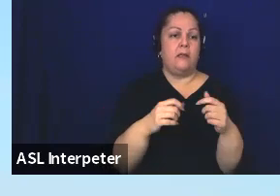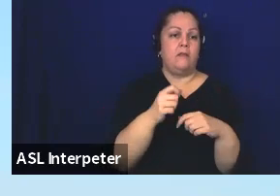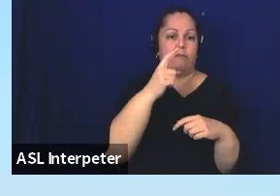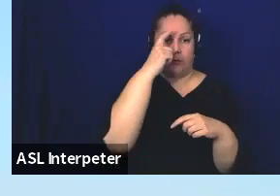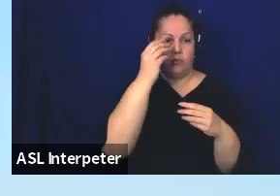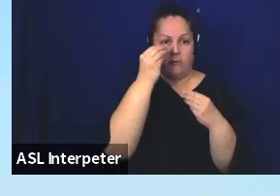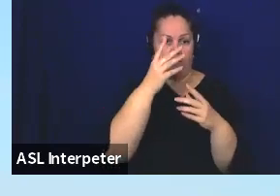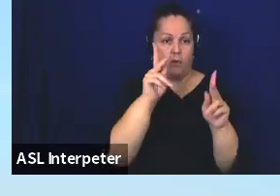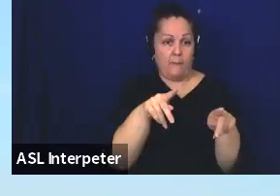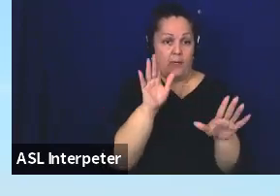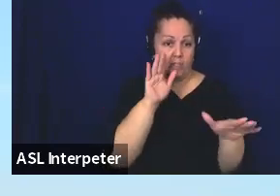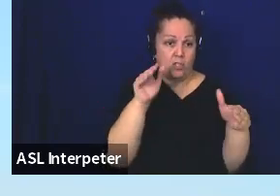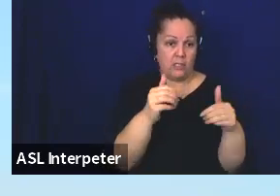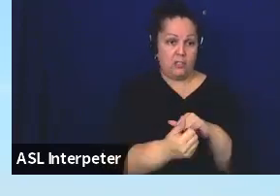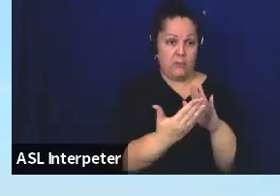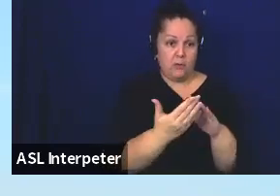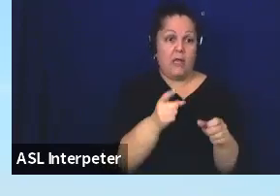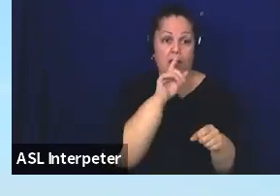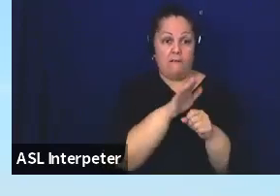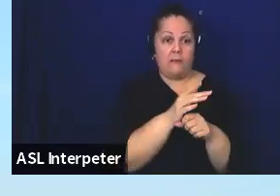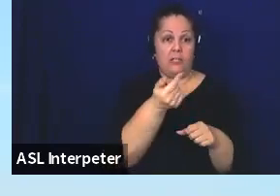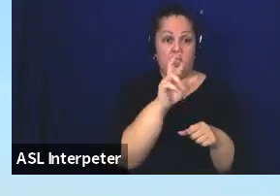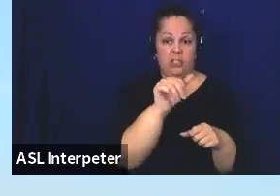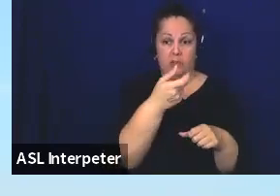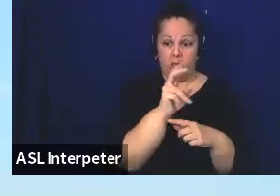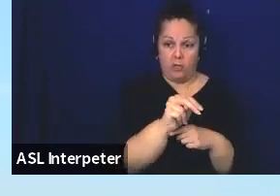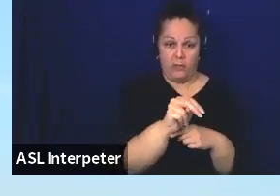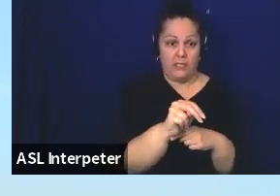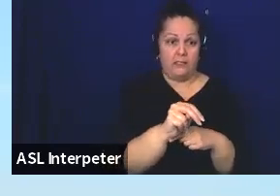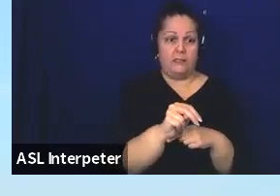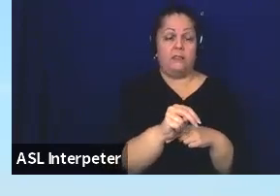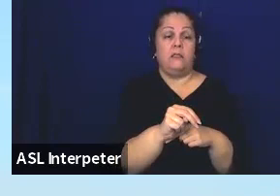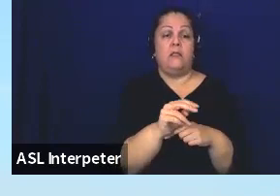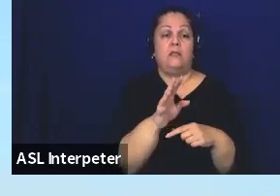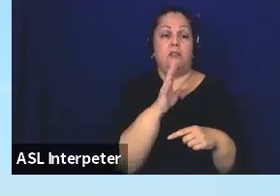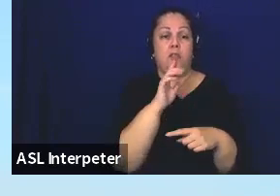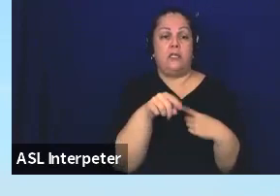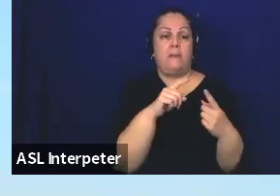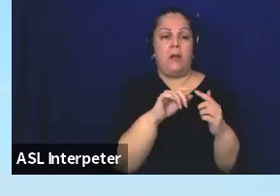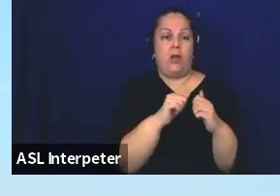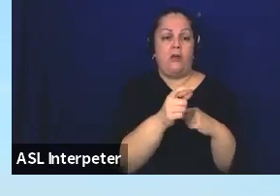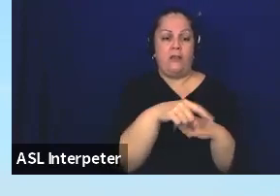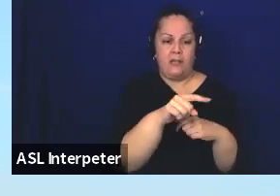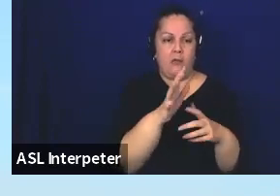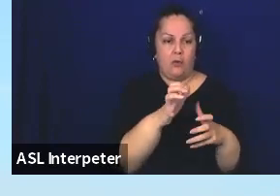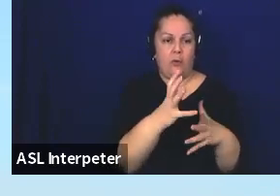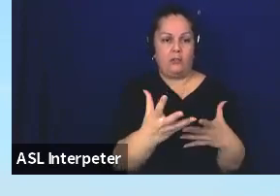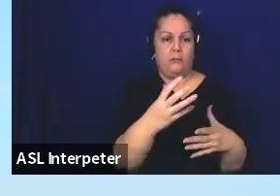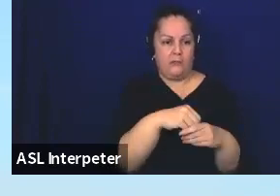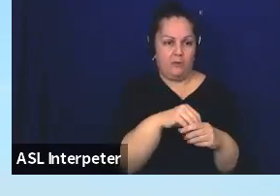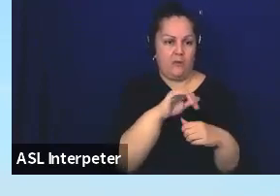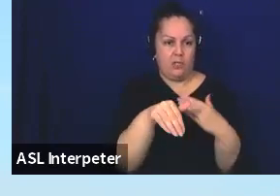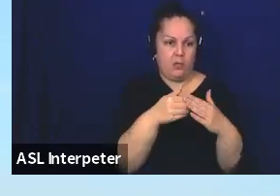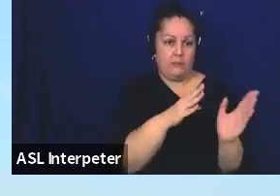person-centered approach, one thing is just confirming gender pronouns and talking about how they would like to be looped into all of